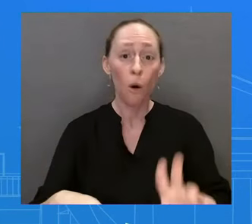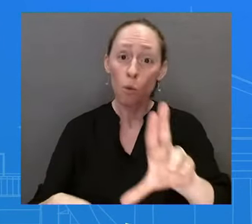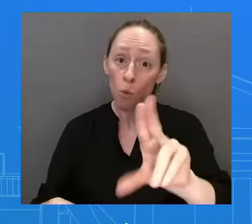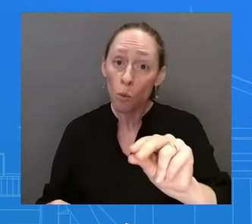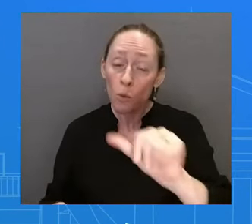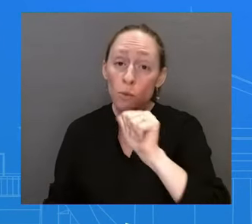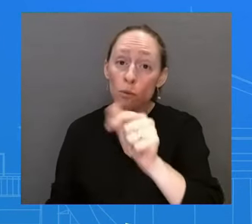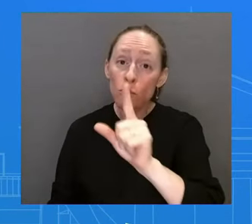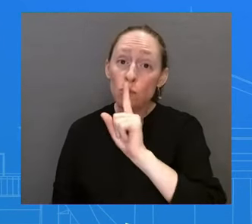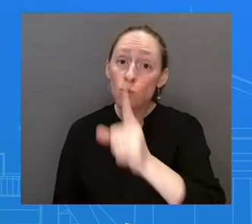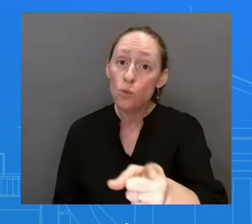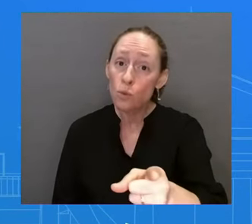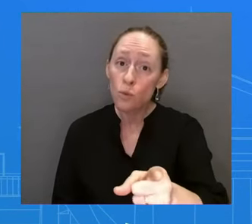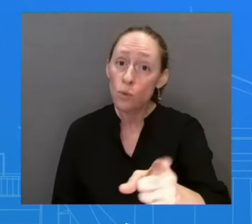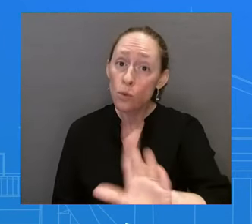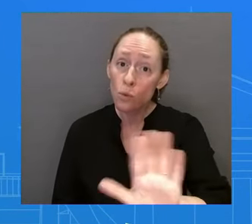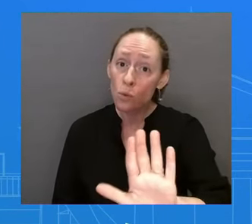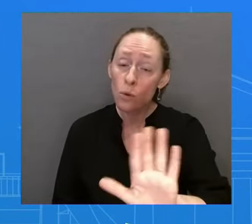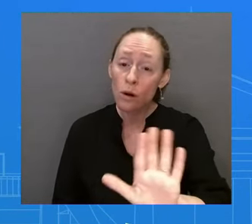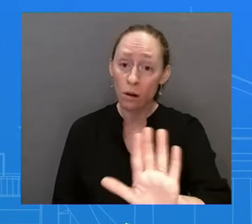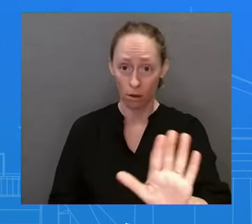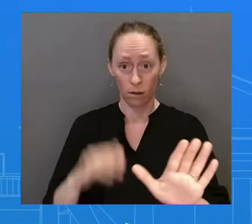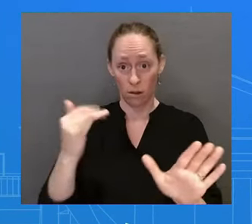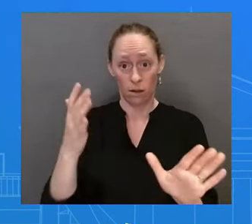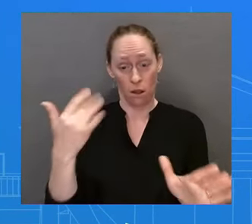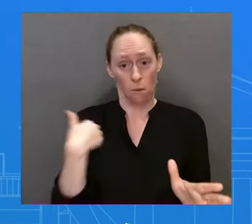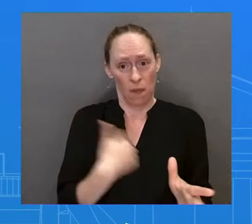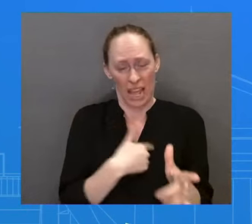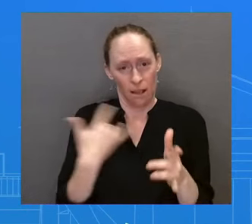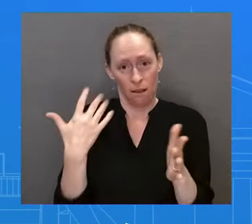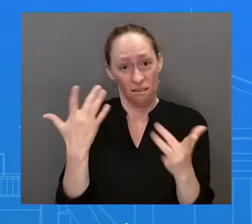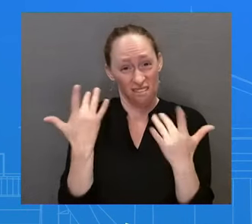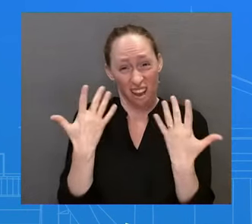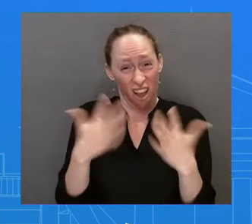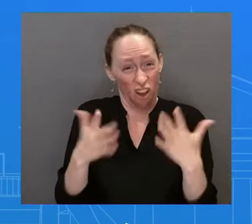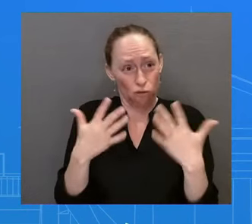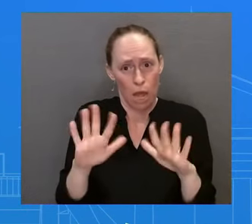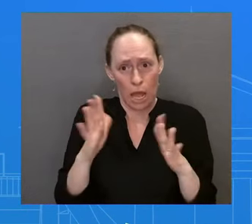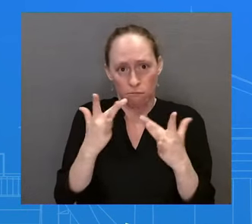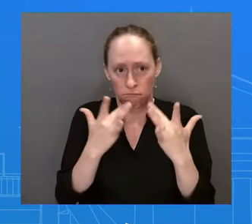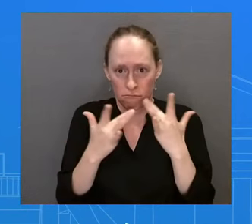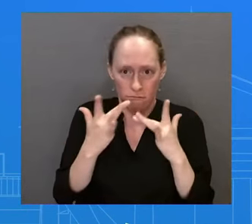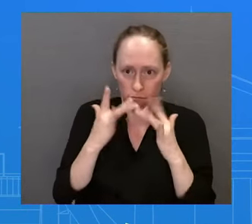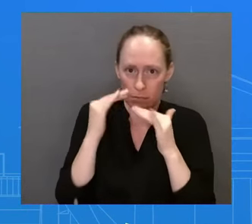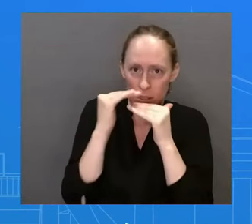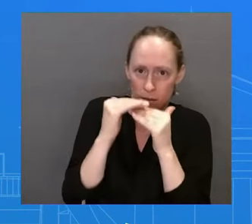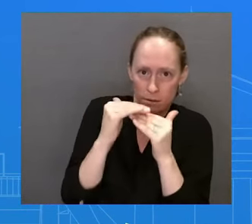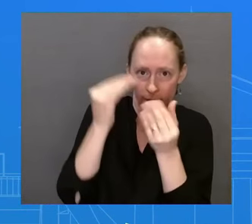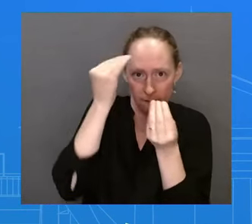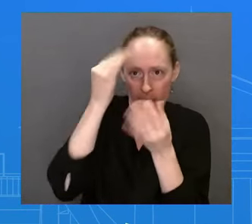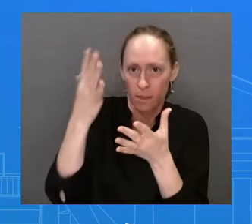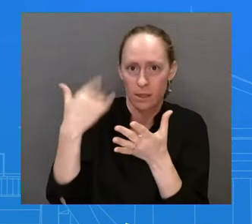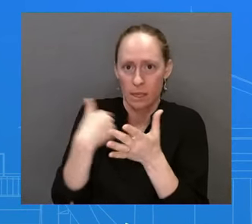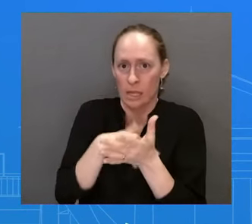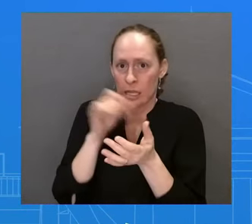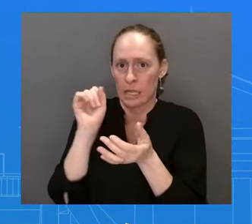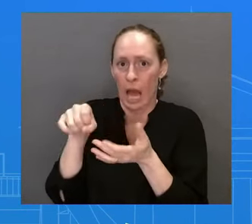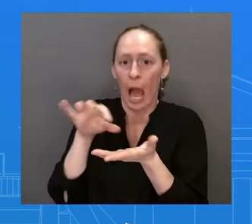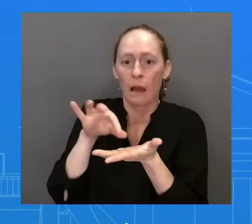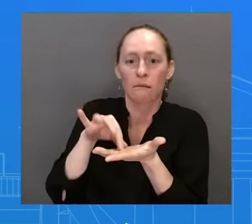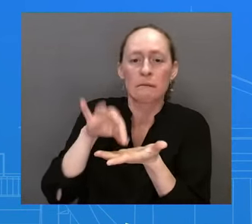say about our knowledge of these activities. And I can just tell you, as somebody